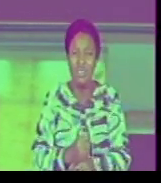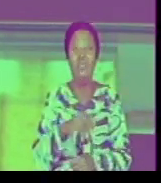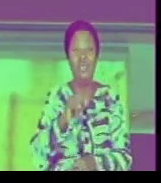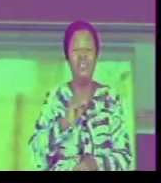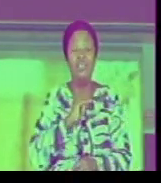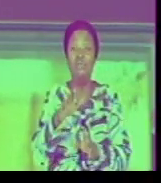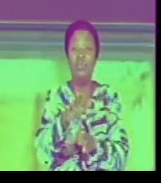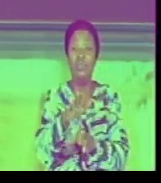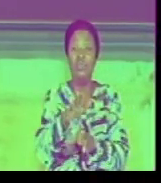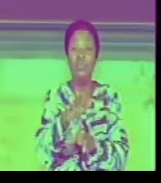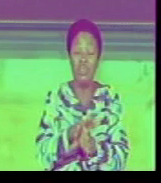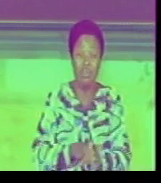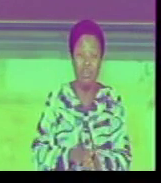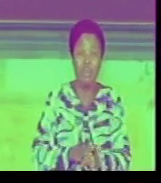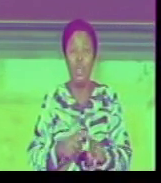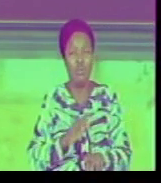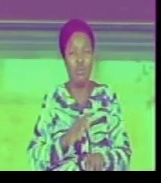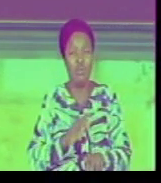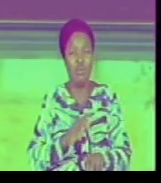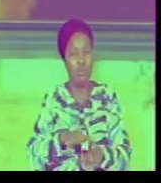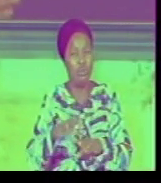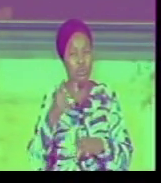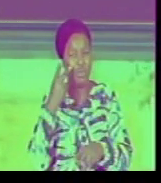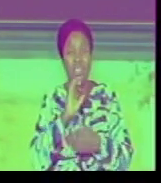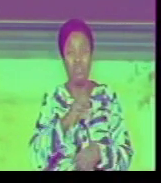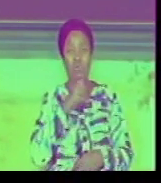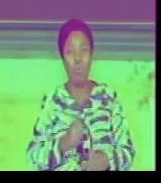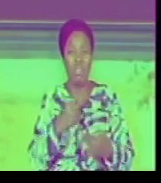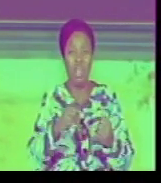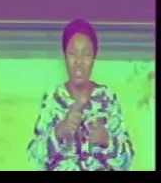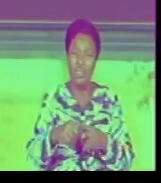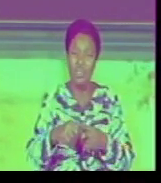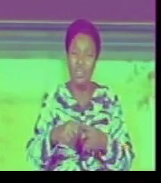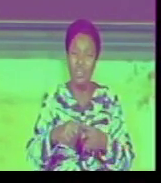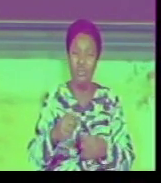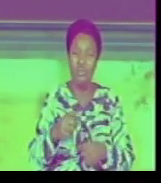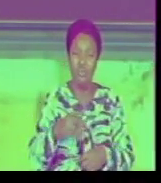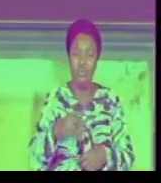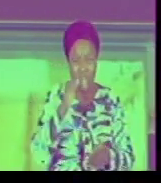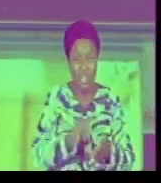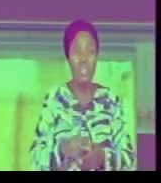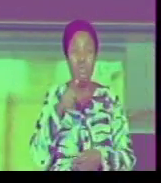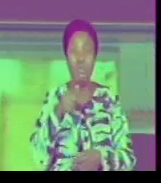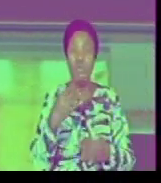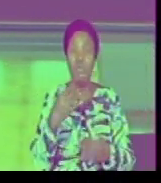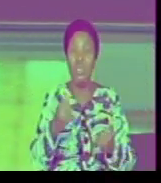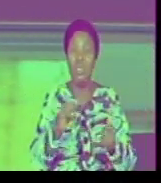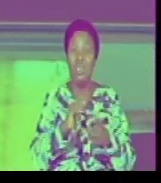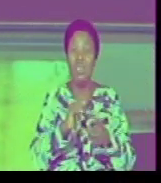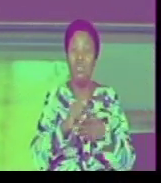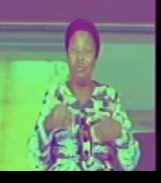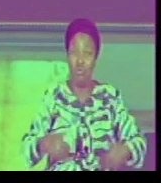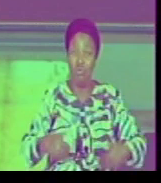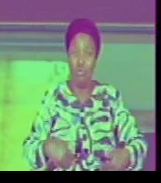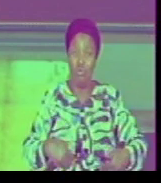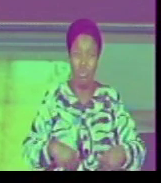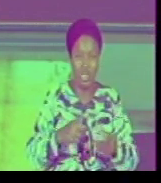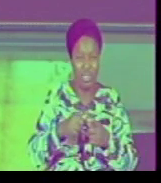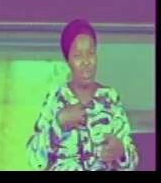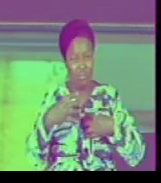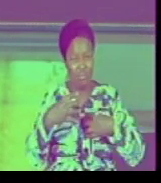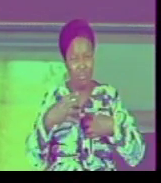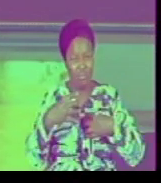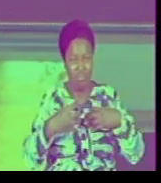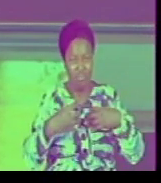watching his steps, and you now that we're passing the service to, and then you say the pastor is slow, I'm going to be slow.